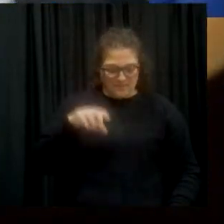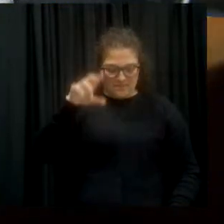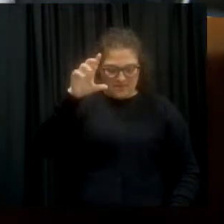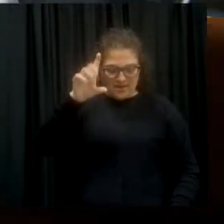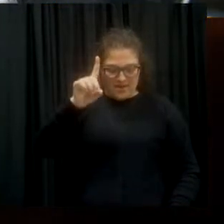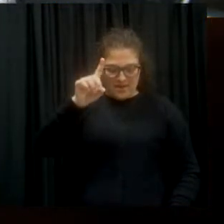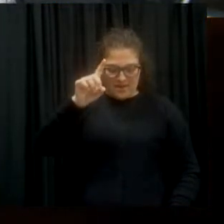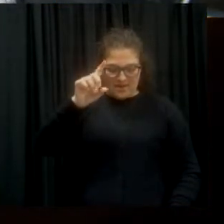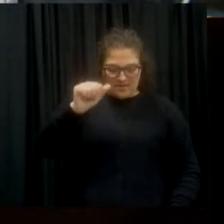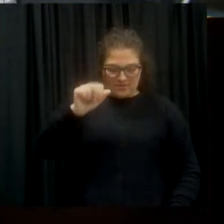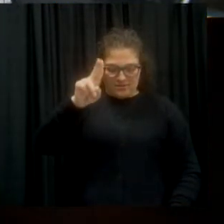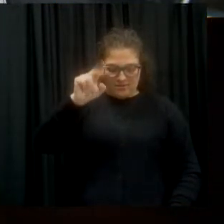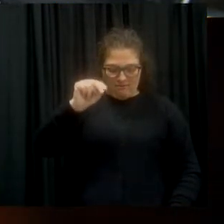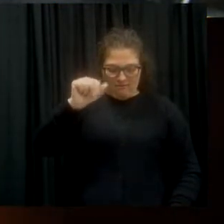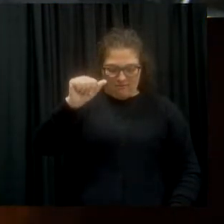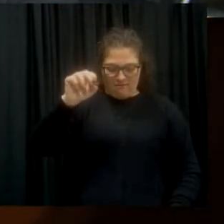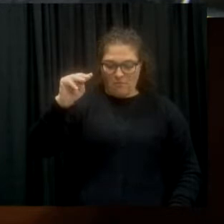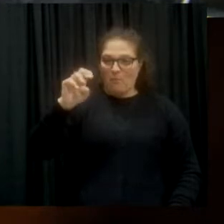Diana Medina.